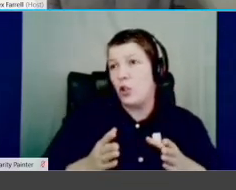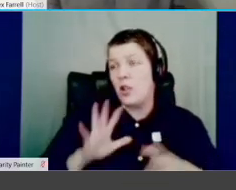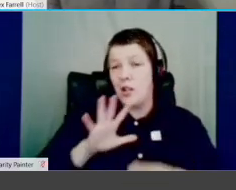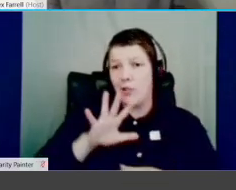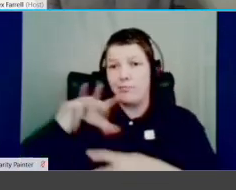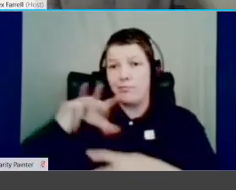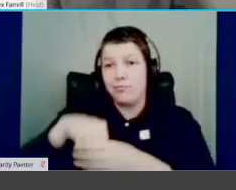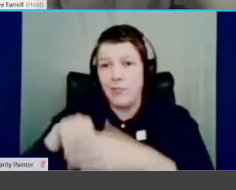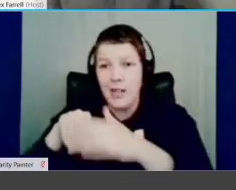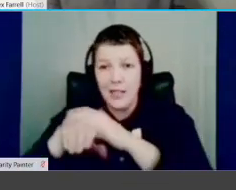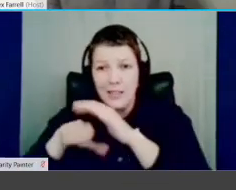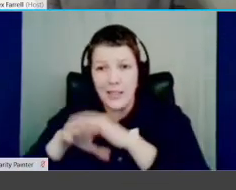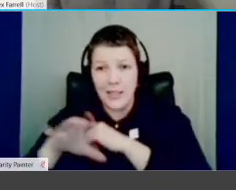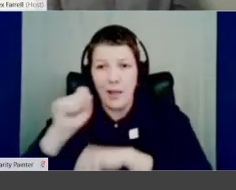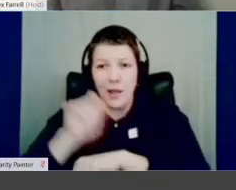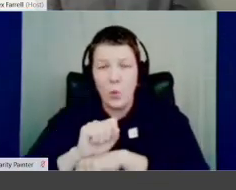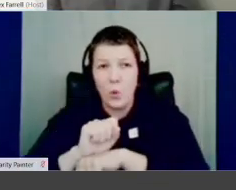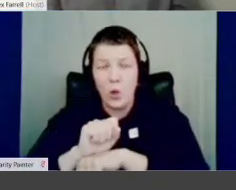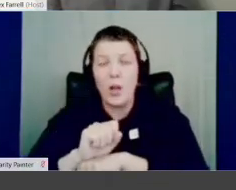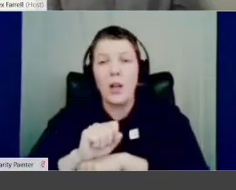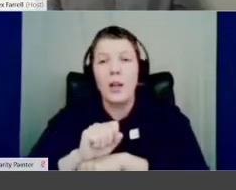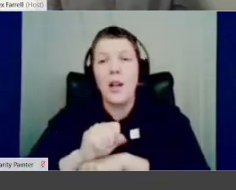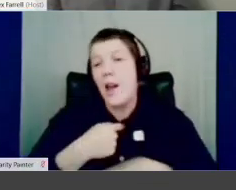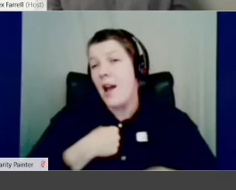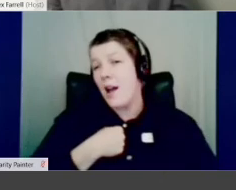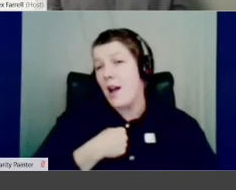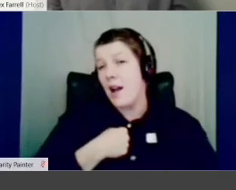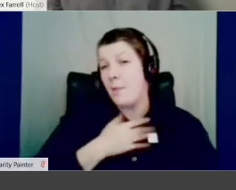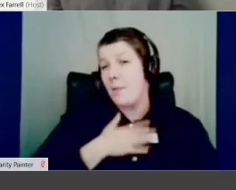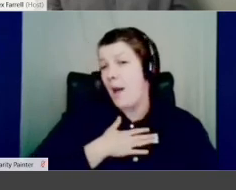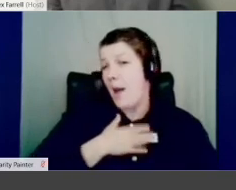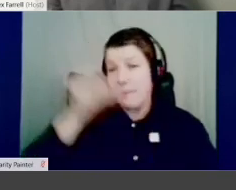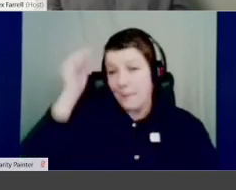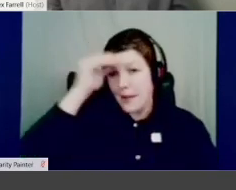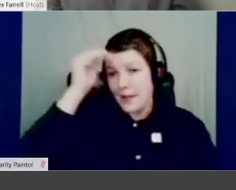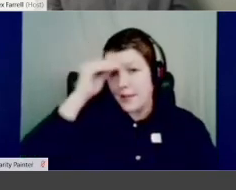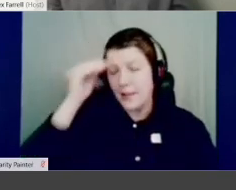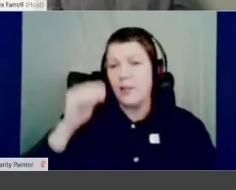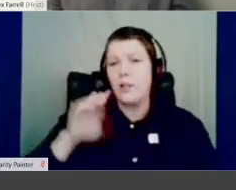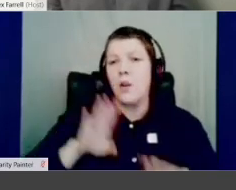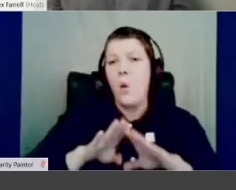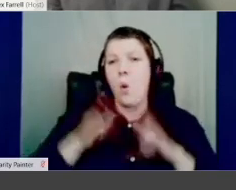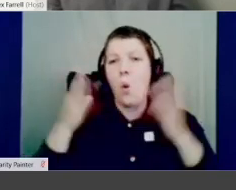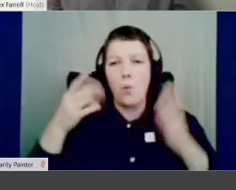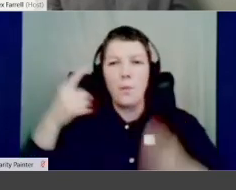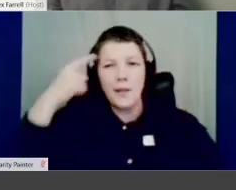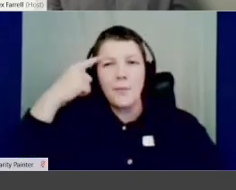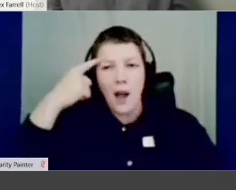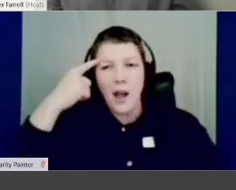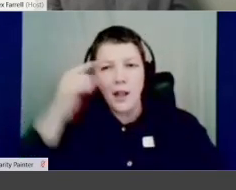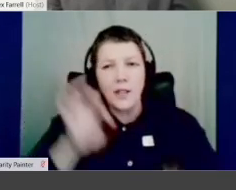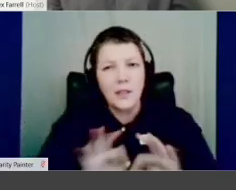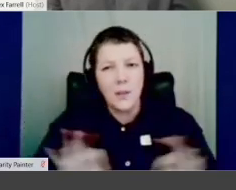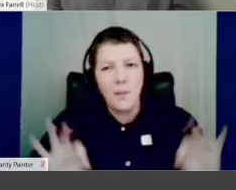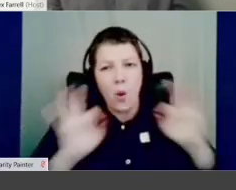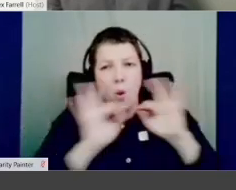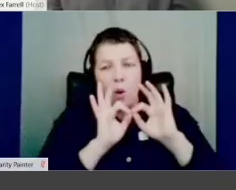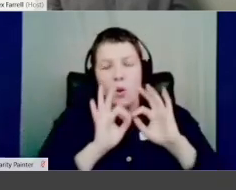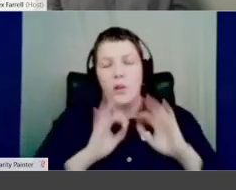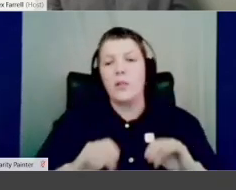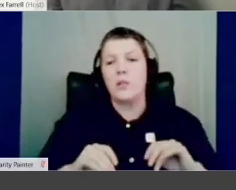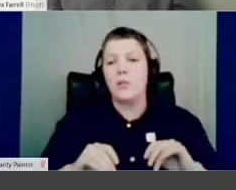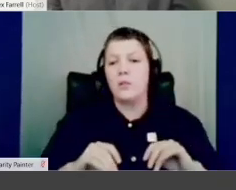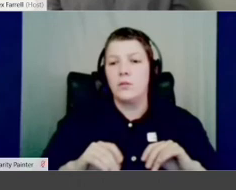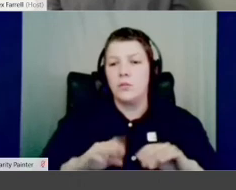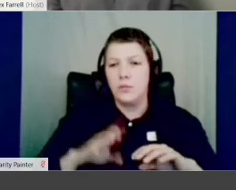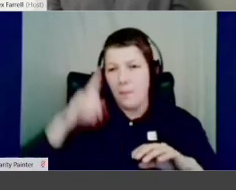open mind, right? Understanding where you are with your knowledge of and understanding where you're trying to